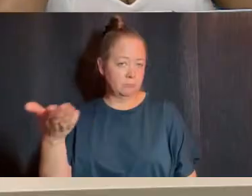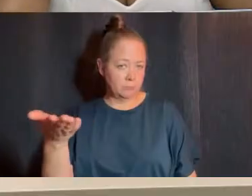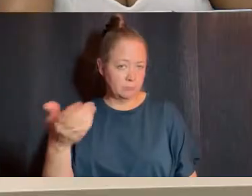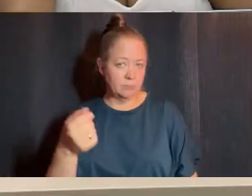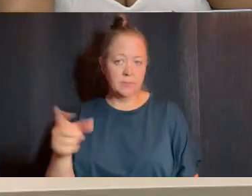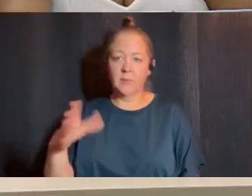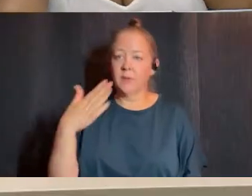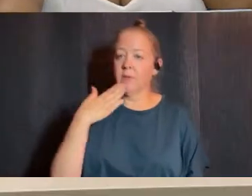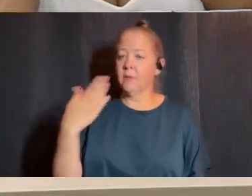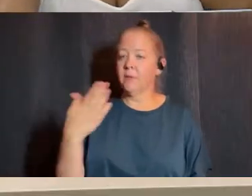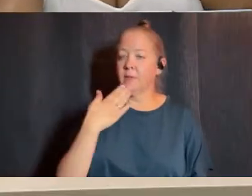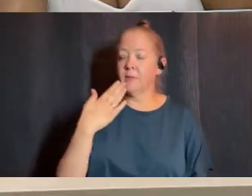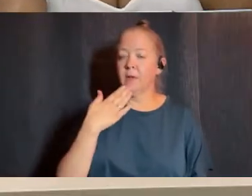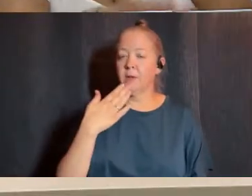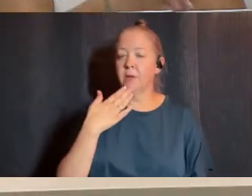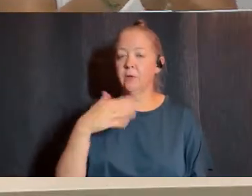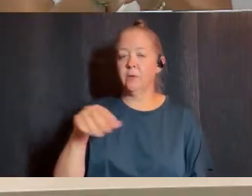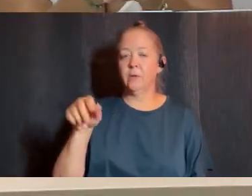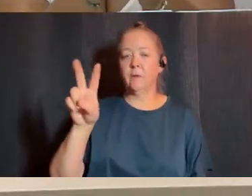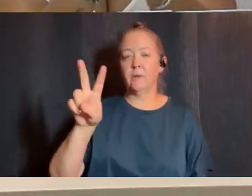Good evening, Vice Mayor and Council.